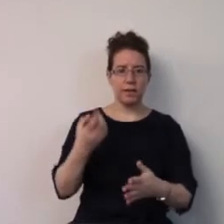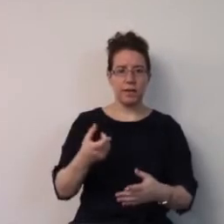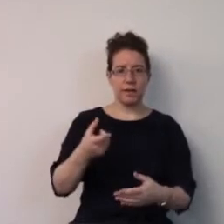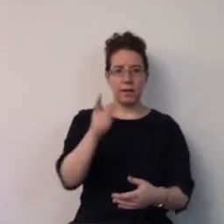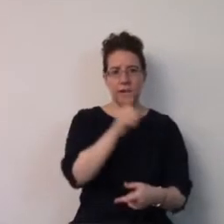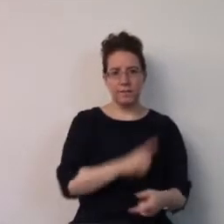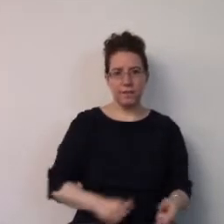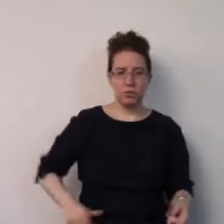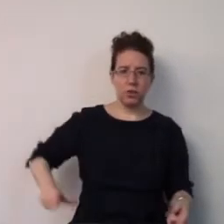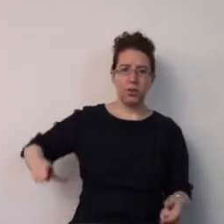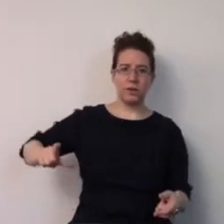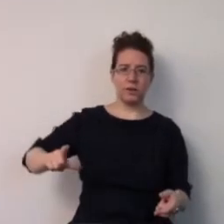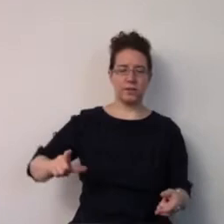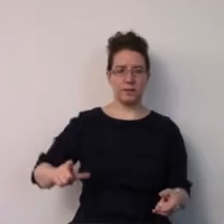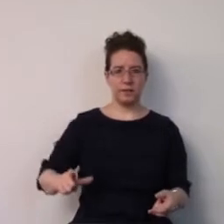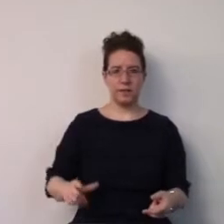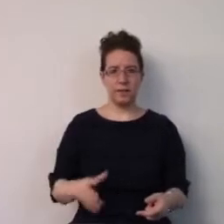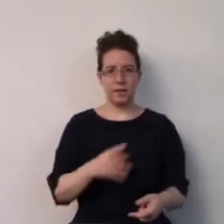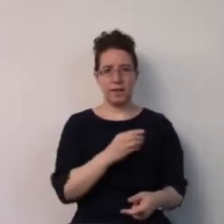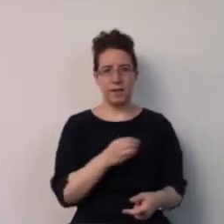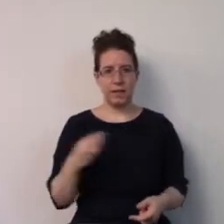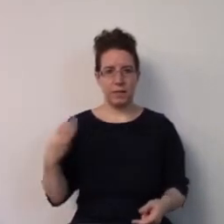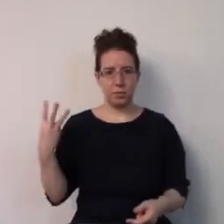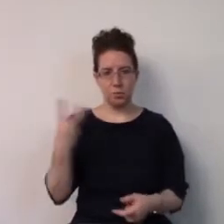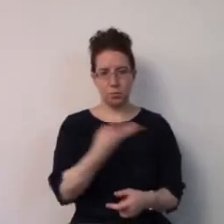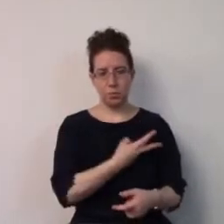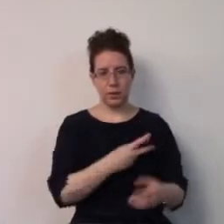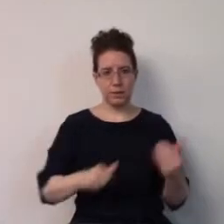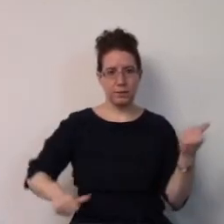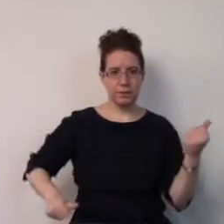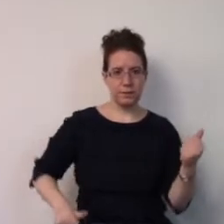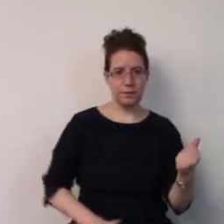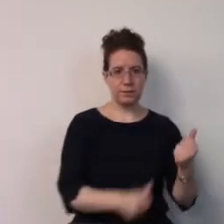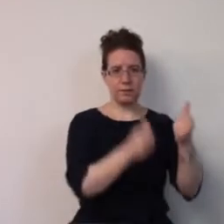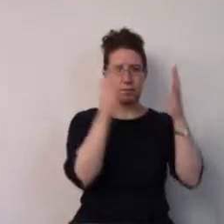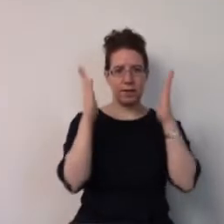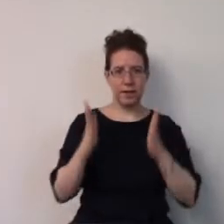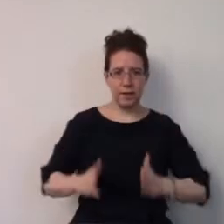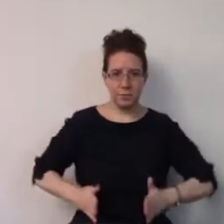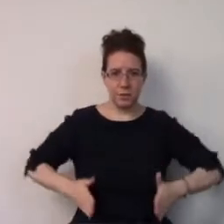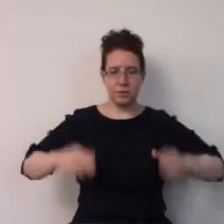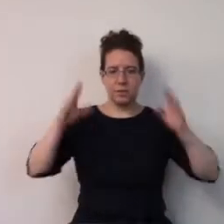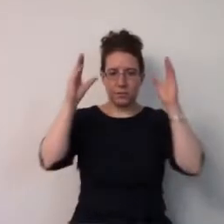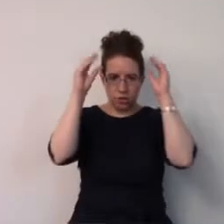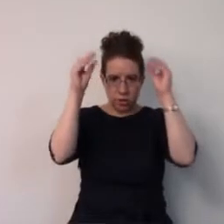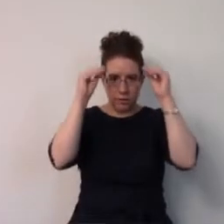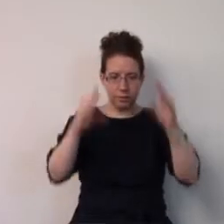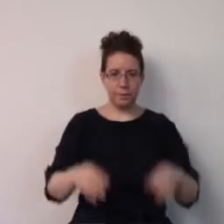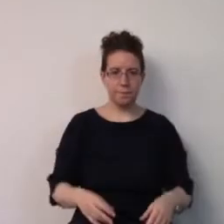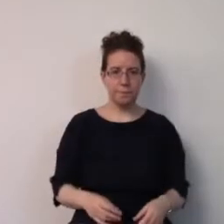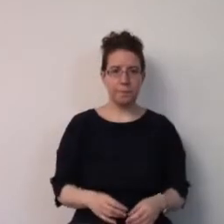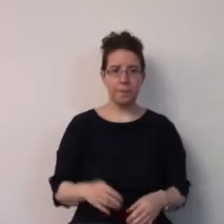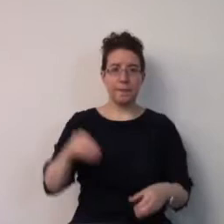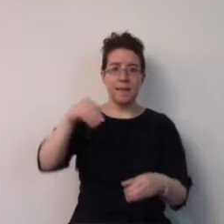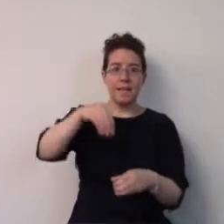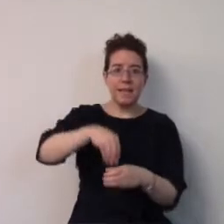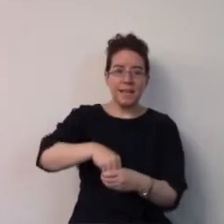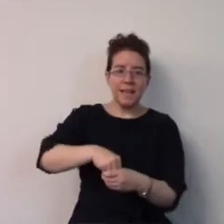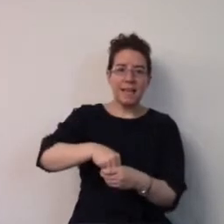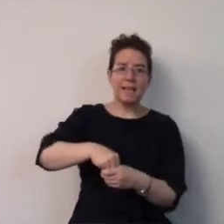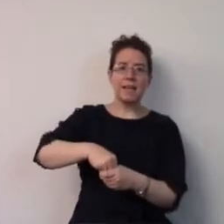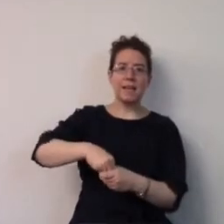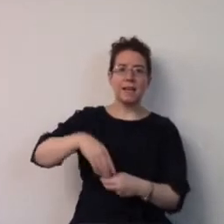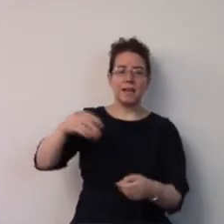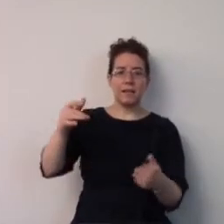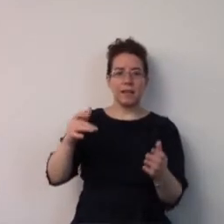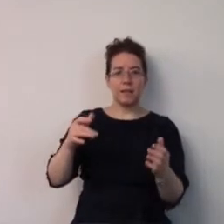you. In the epistles of Paul, 4 times, he tells them to guard, to protect, to be alert, spiritually, using